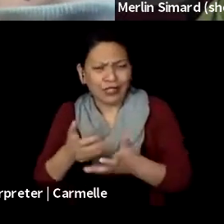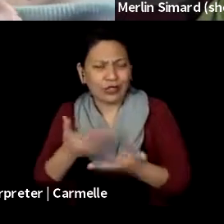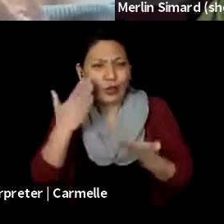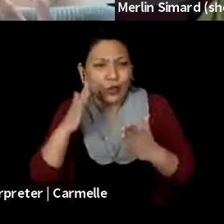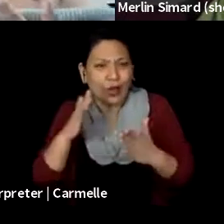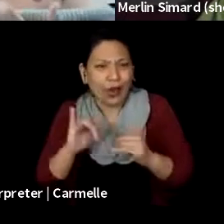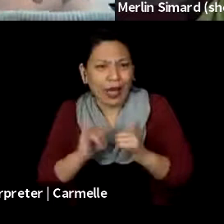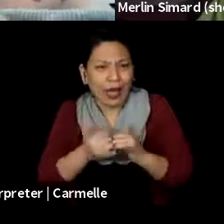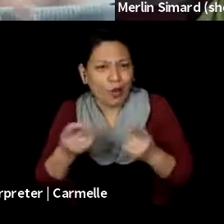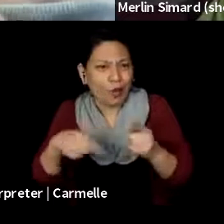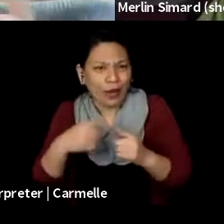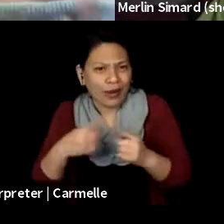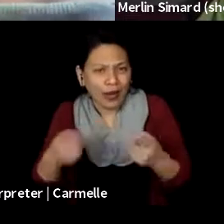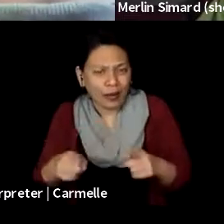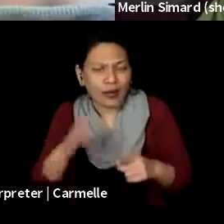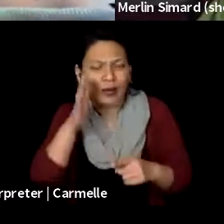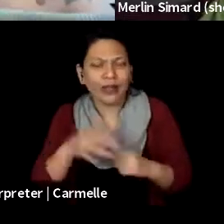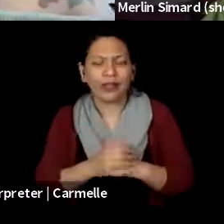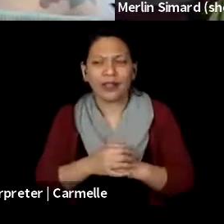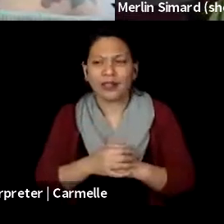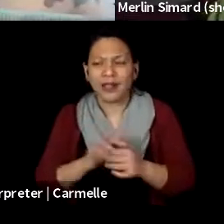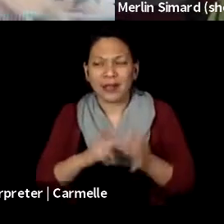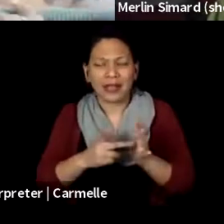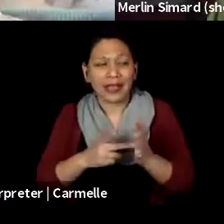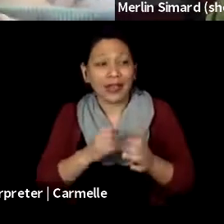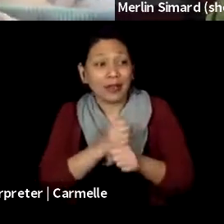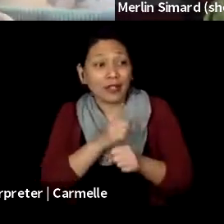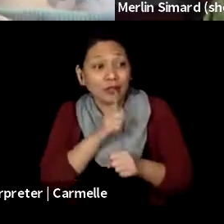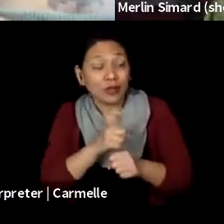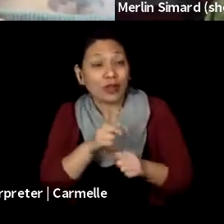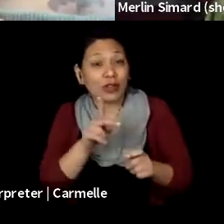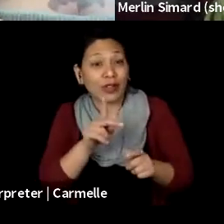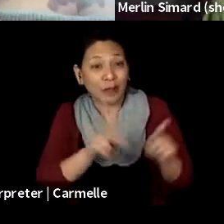going to happen. And when it does happen, it's like, how do you hold people accountable? Right.